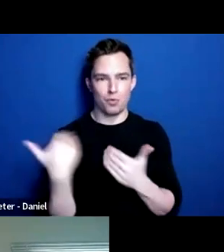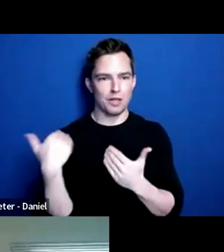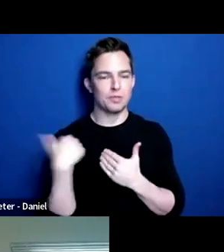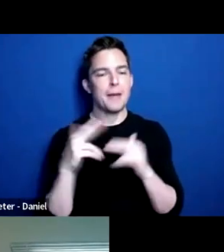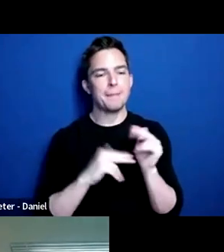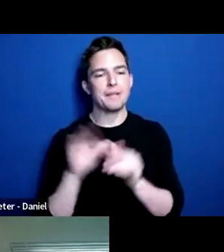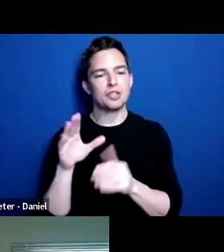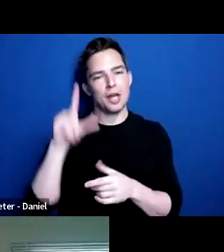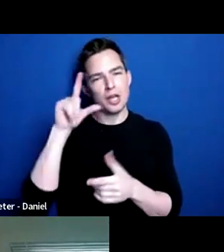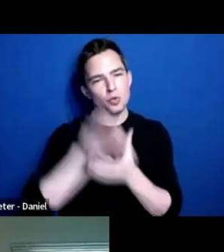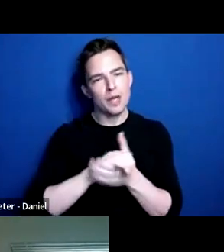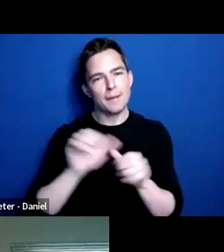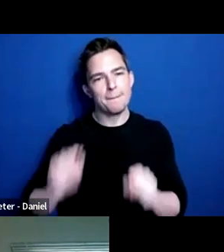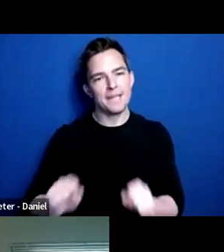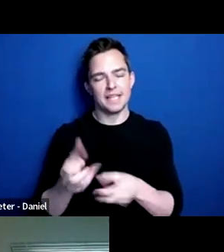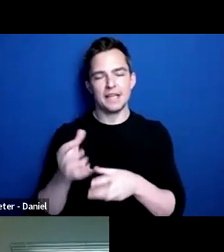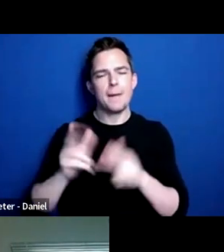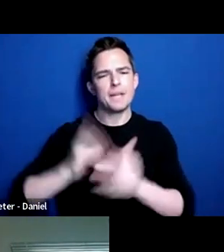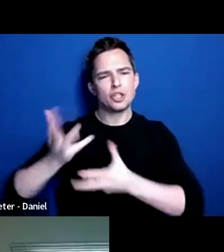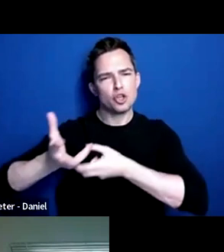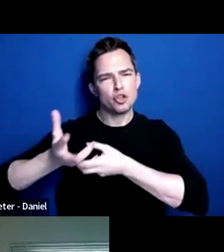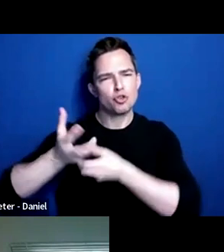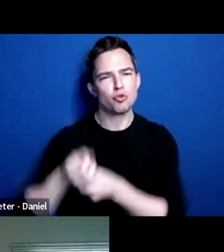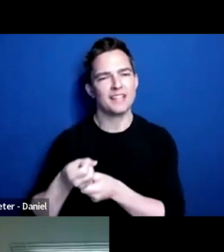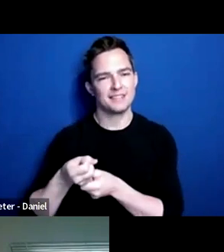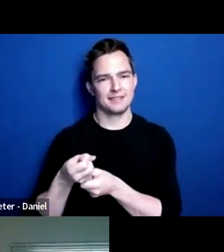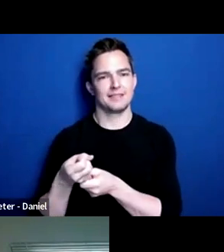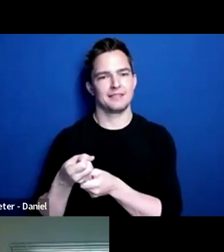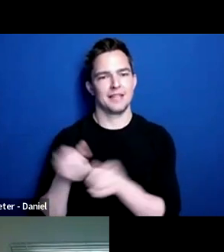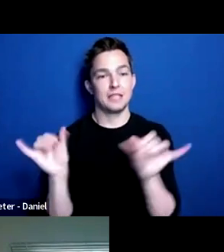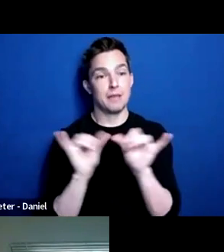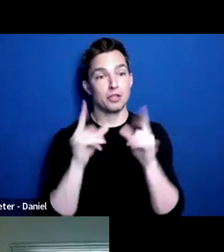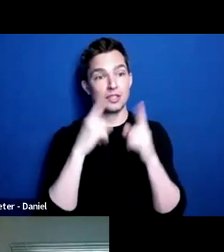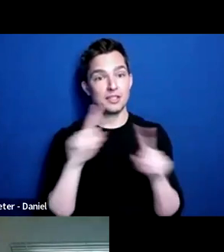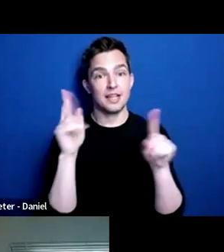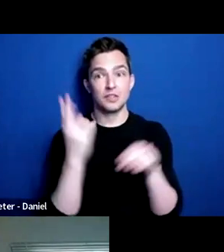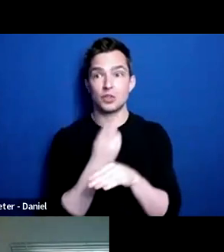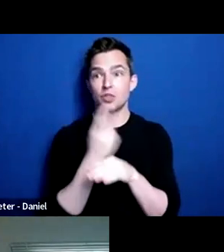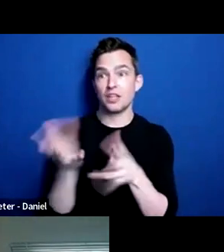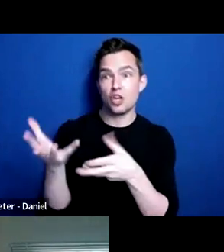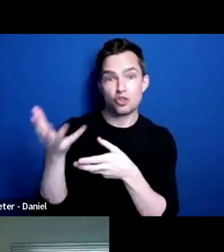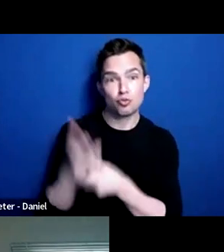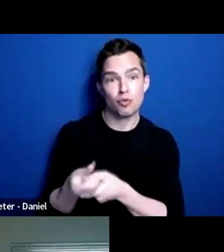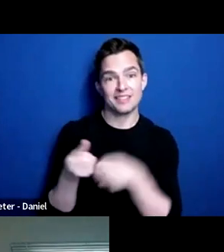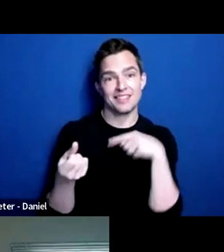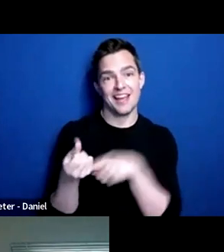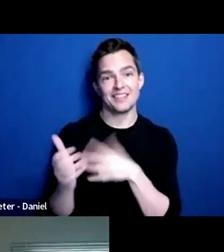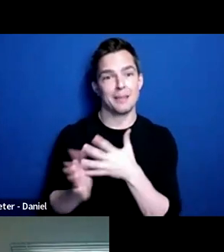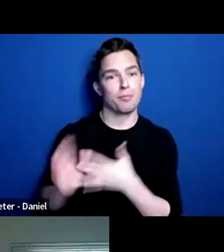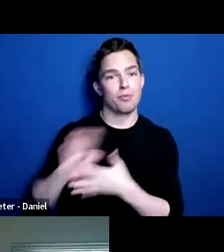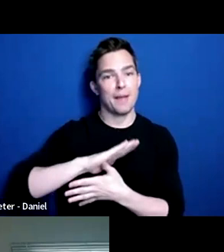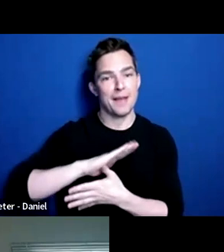this community, to build trust, and to measure success using trust as the primary